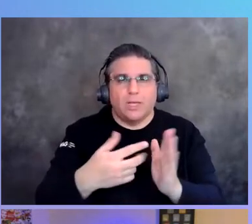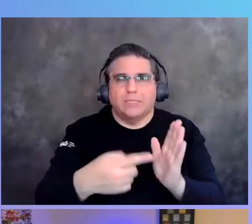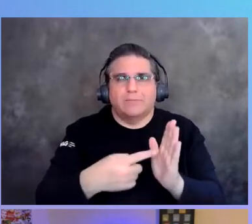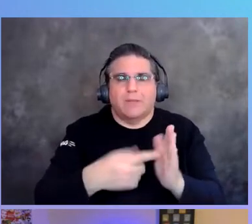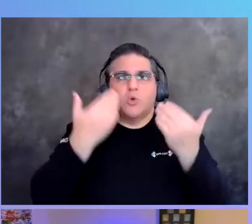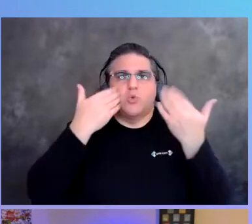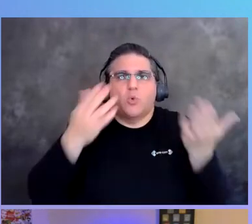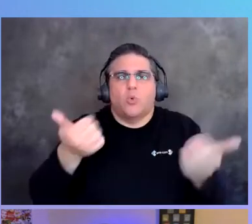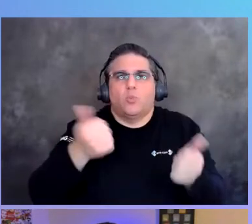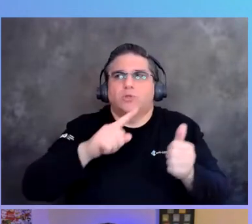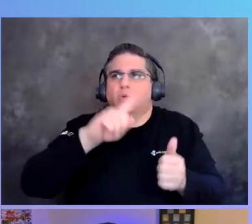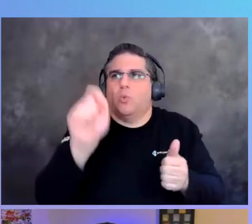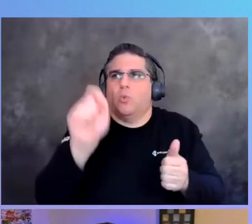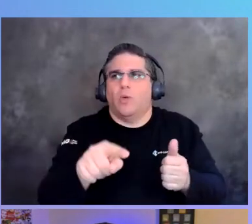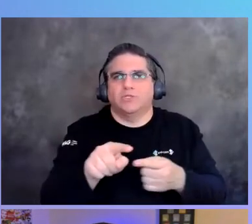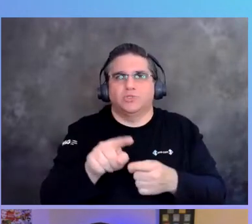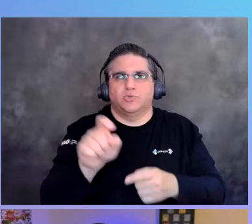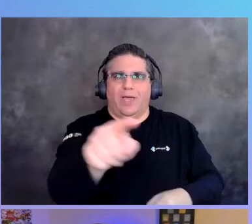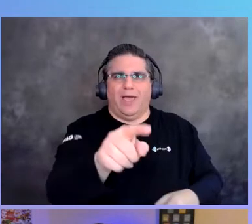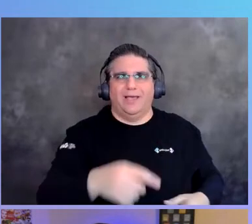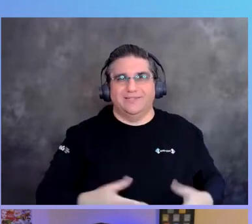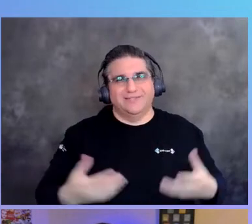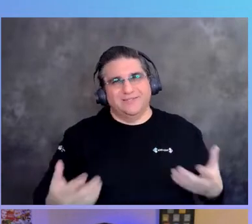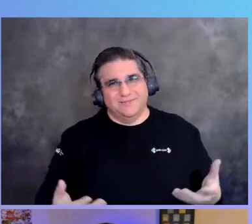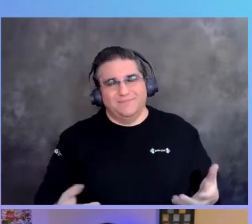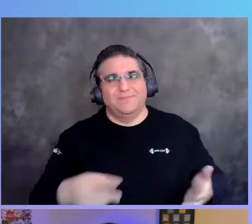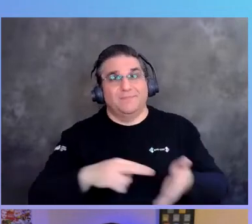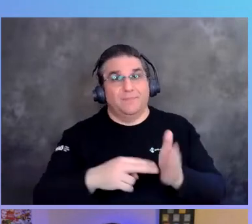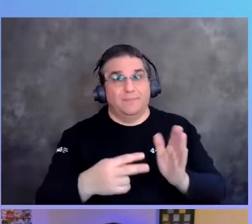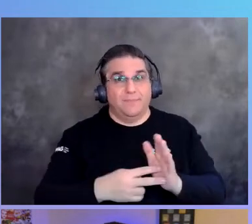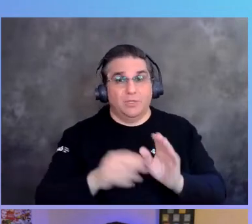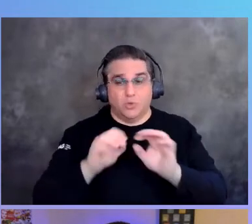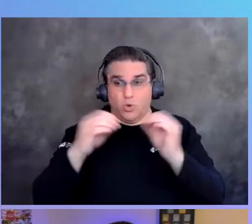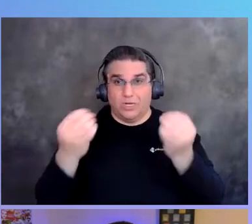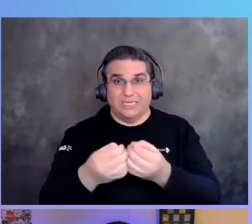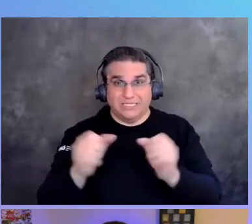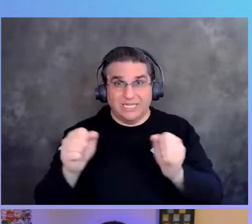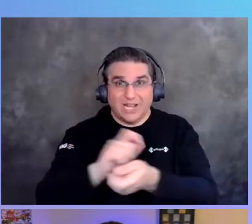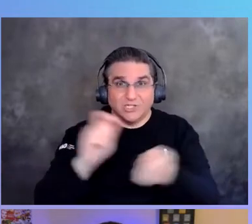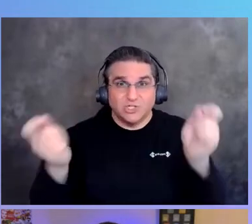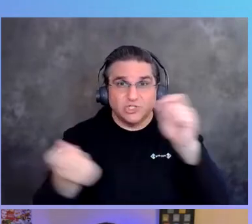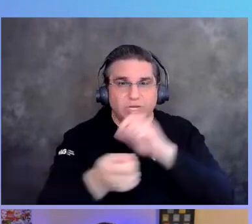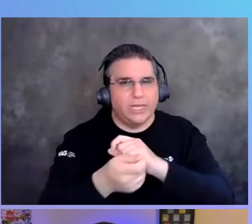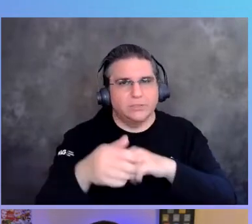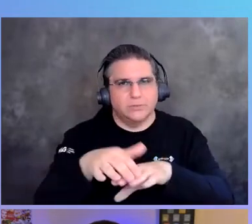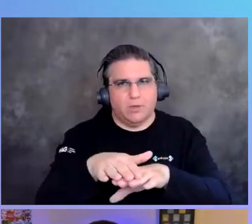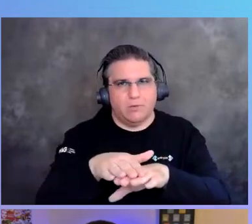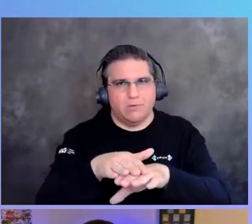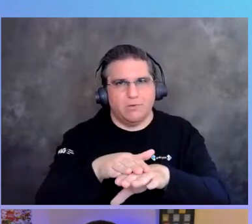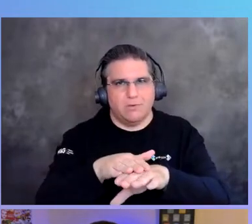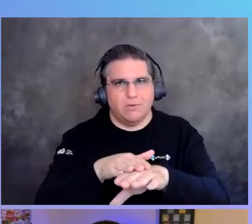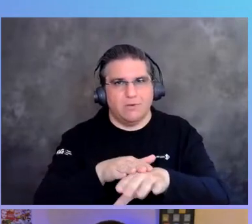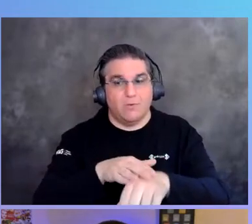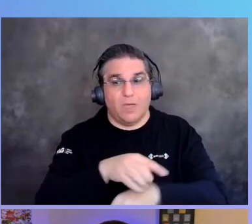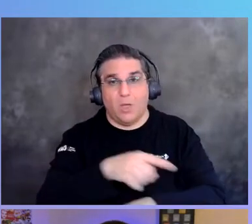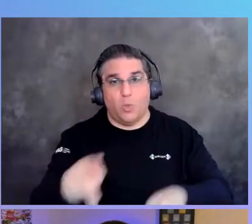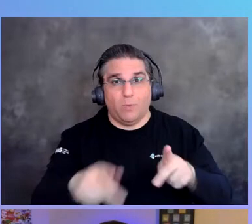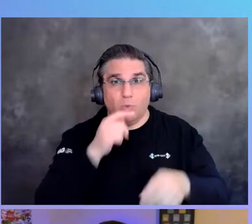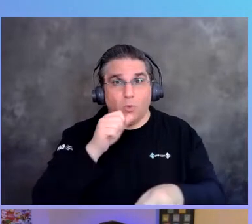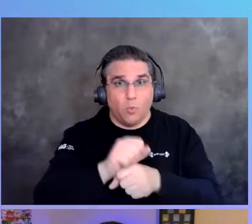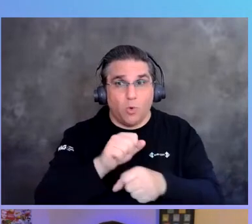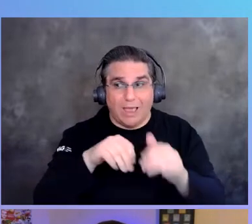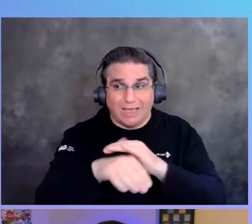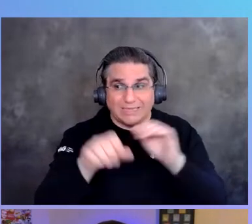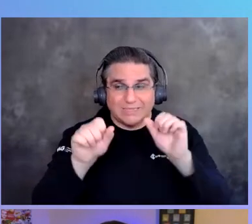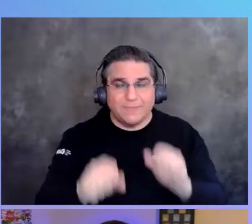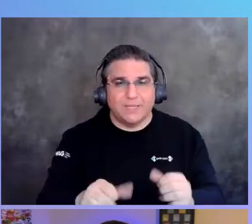is an issue that prevents real change from being made within organizations and can result in people becoming ultimately frustrated by